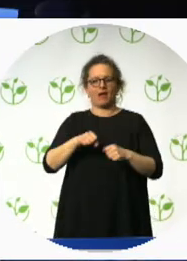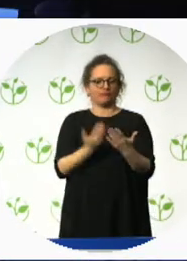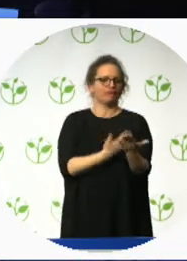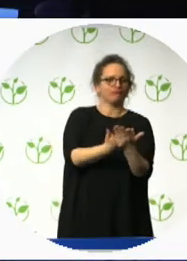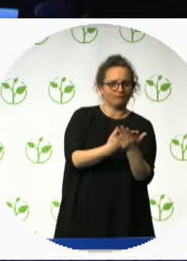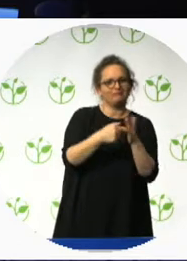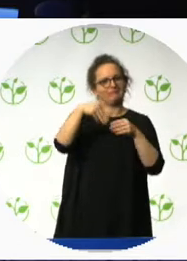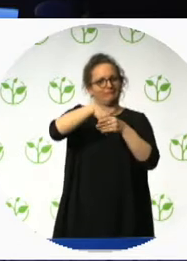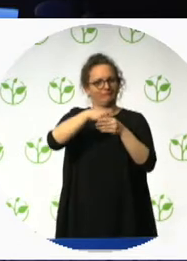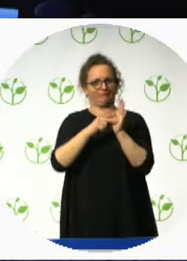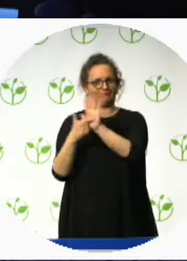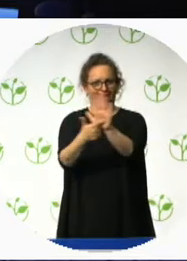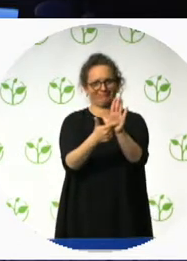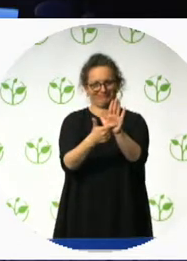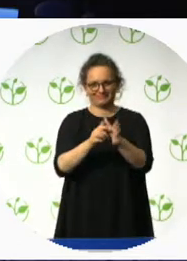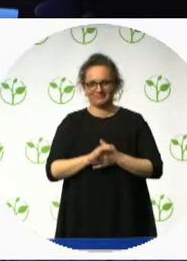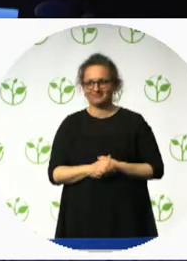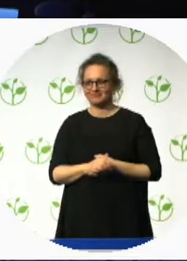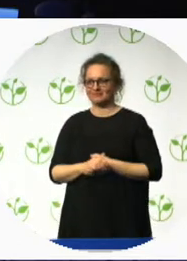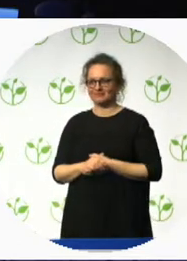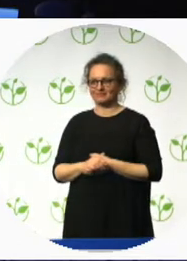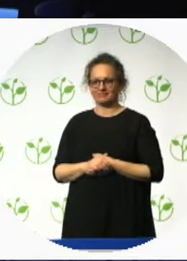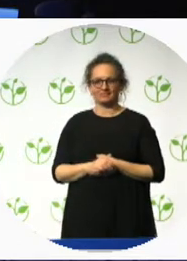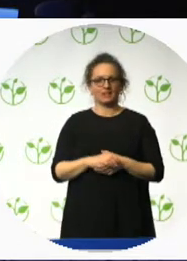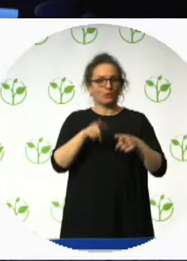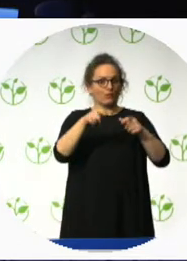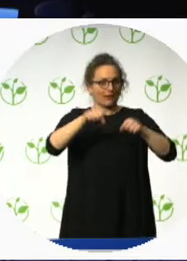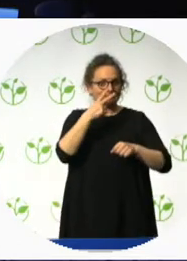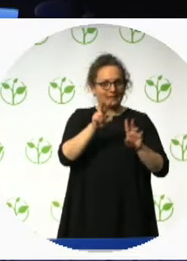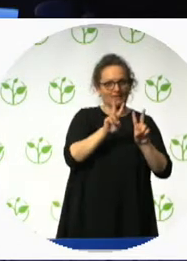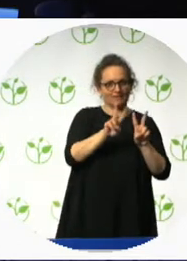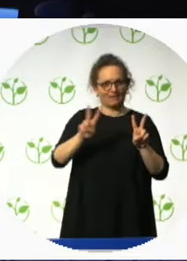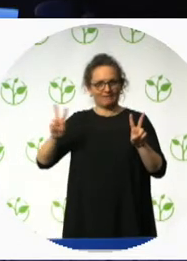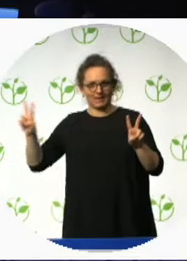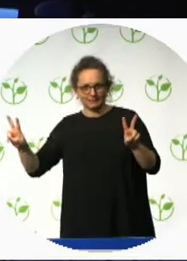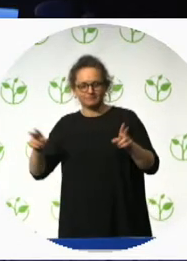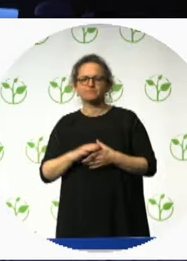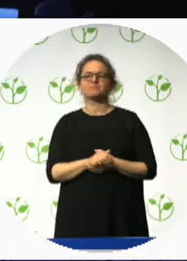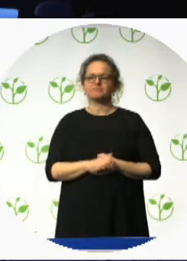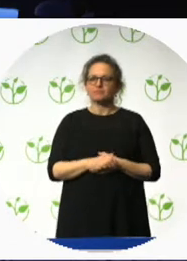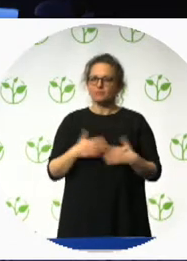So, and we are at the end. You're happy about this. Thank you for your attention.